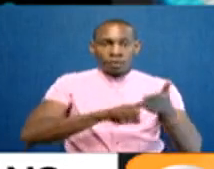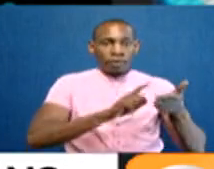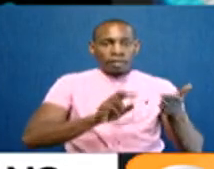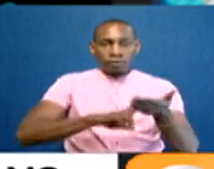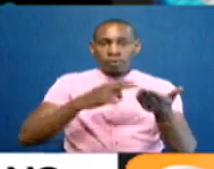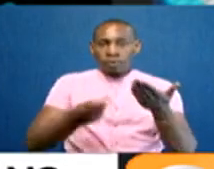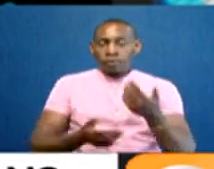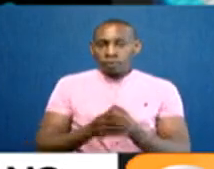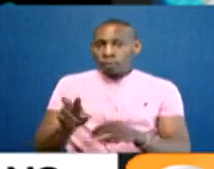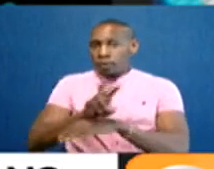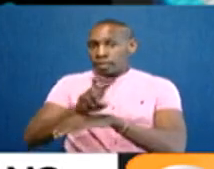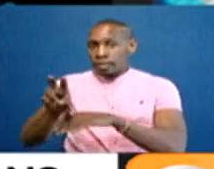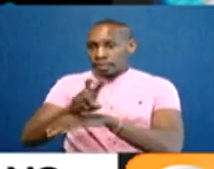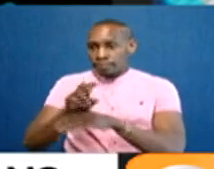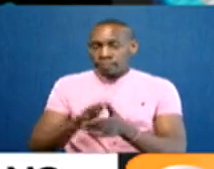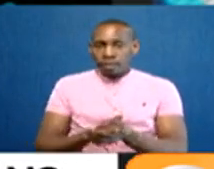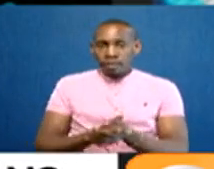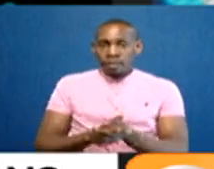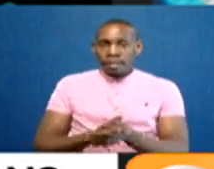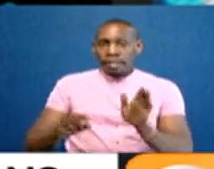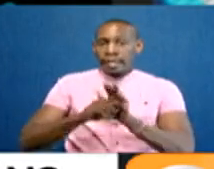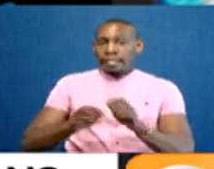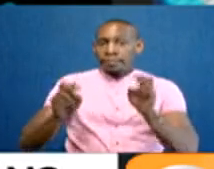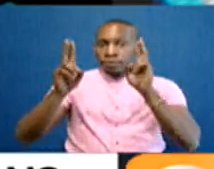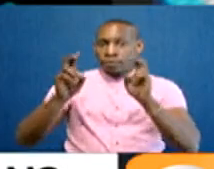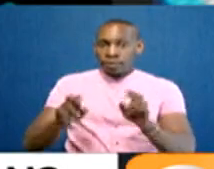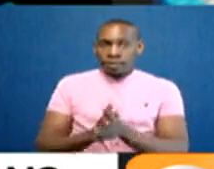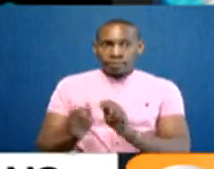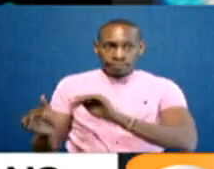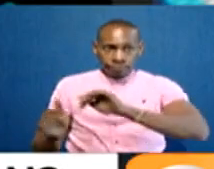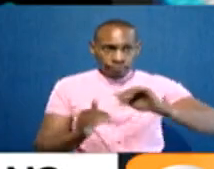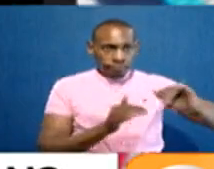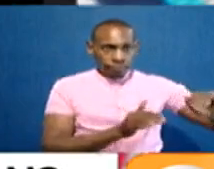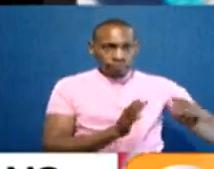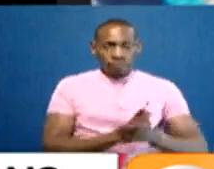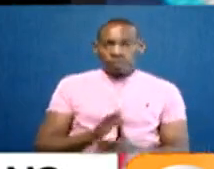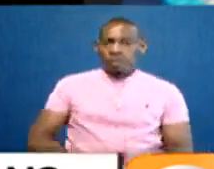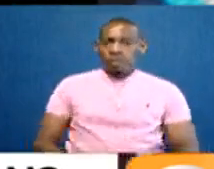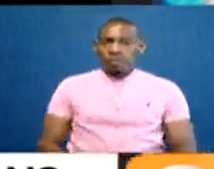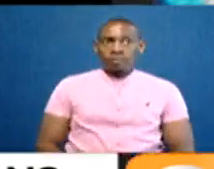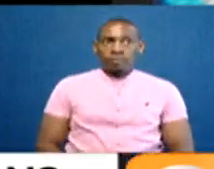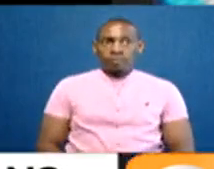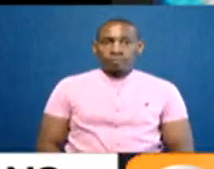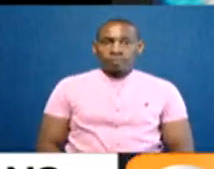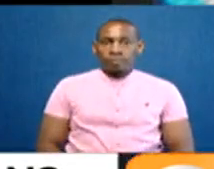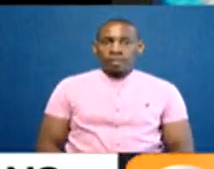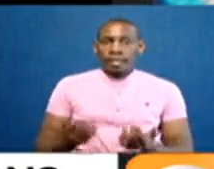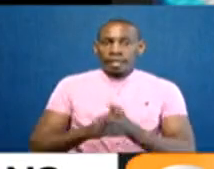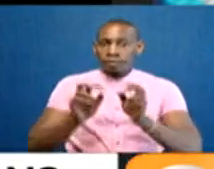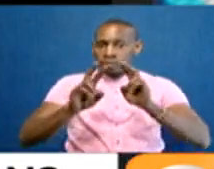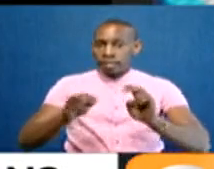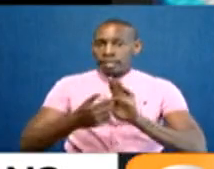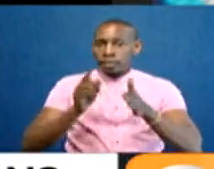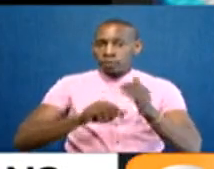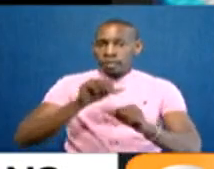failing to police harmful content. And let's proceed and take a look at what current surveys are